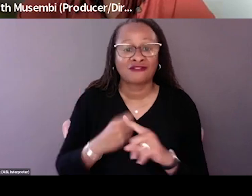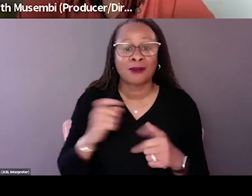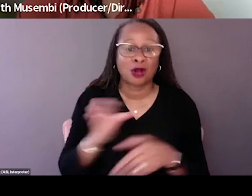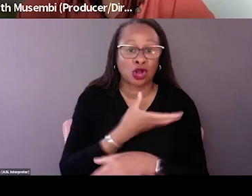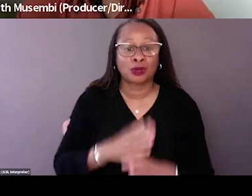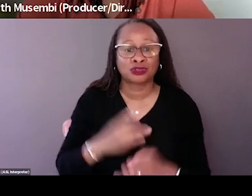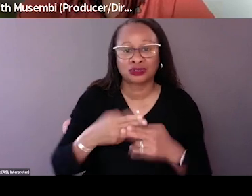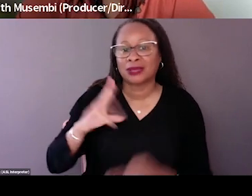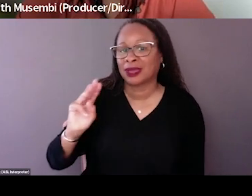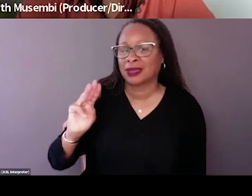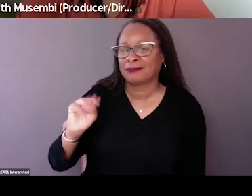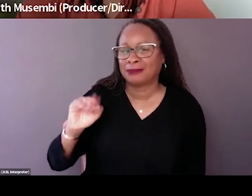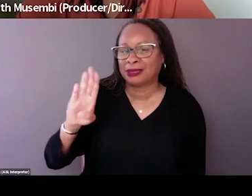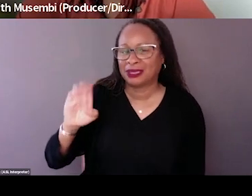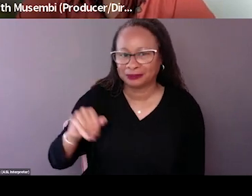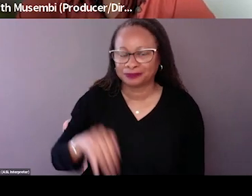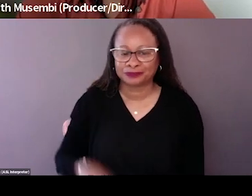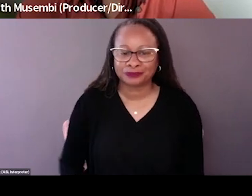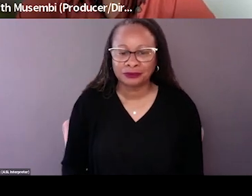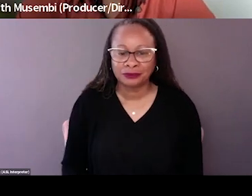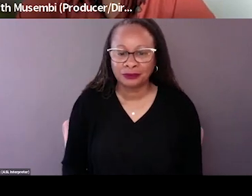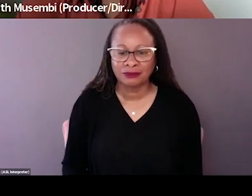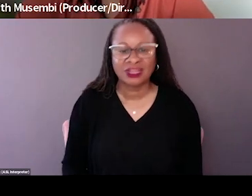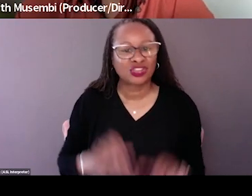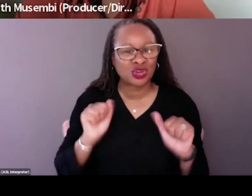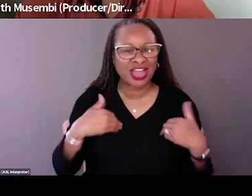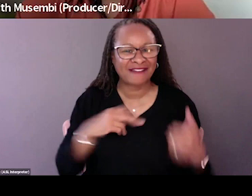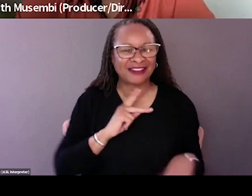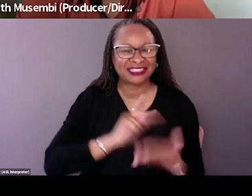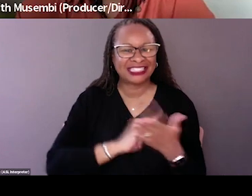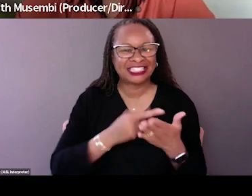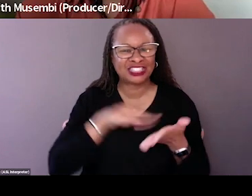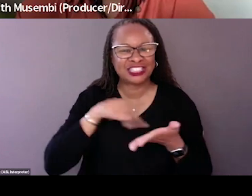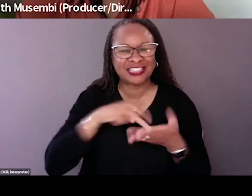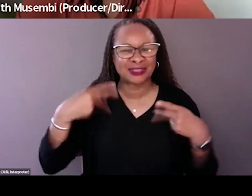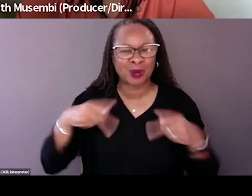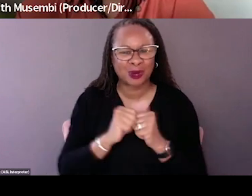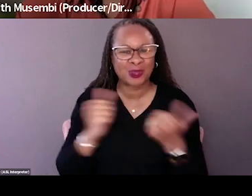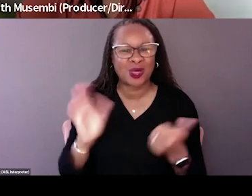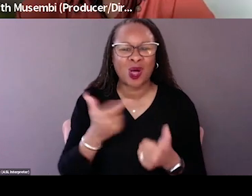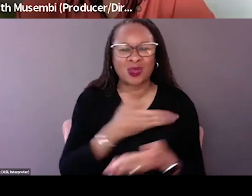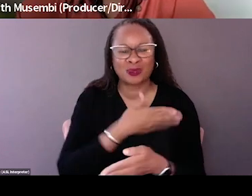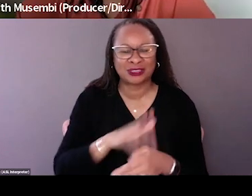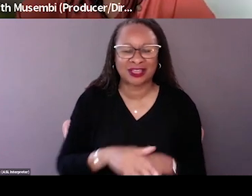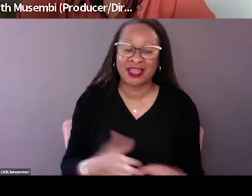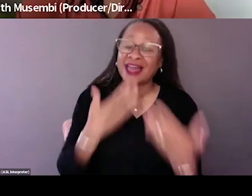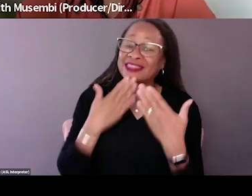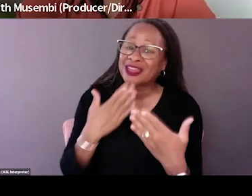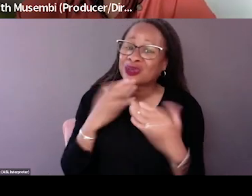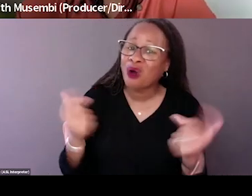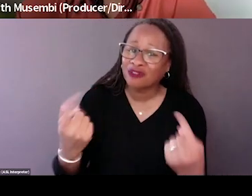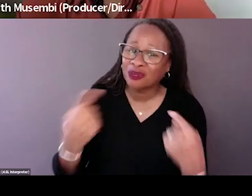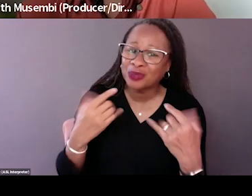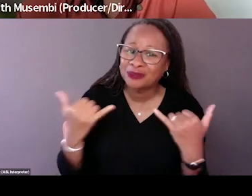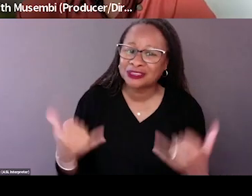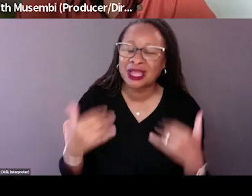and have your kitchen dance party, Queen's Kitchen. Well, thank you so much for all of you being here. I wish we had